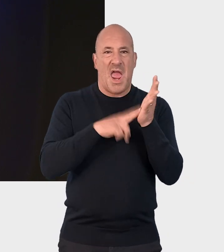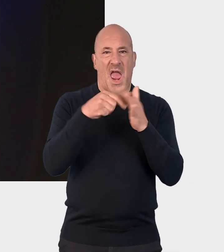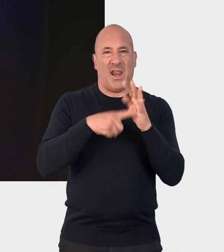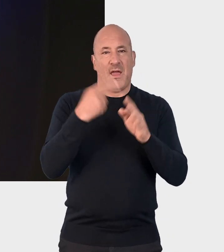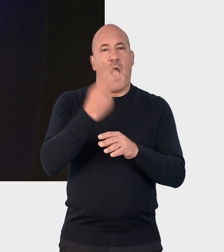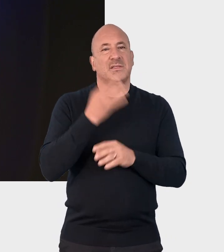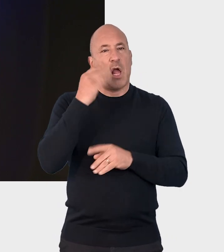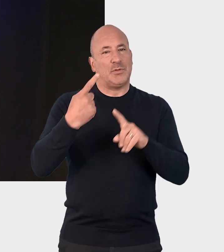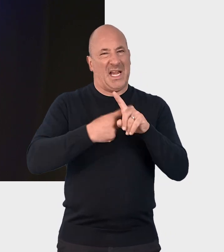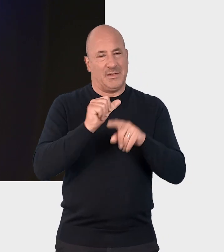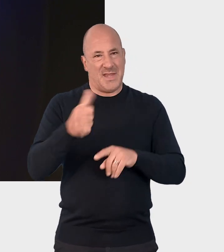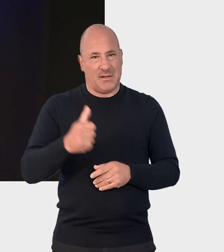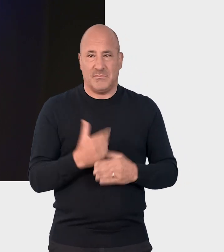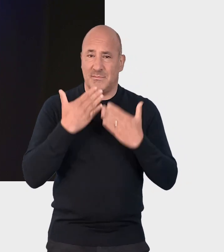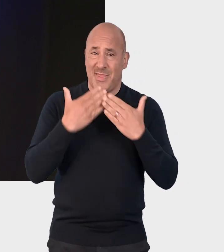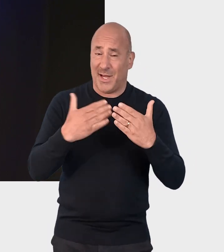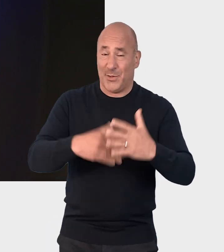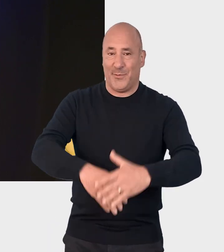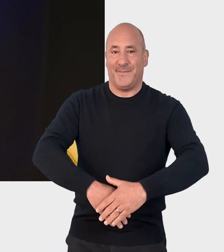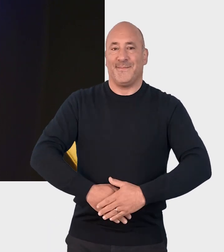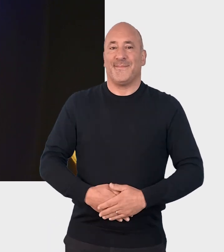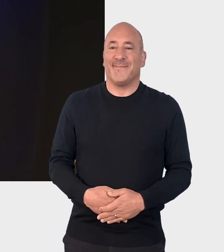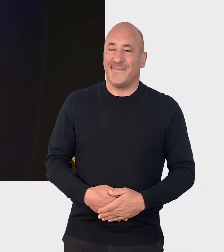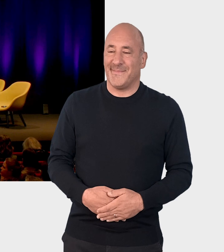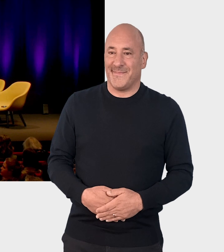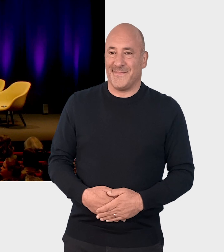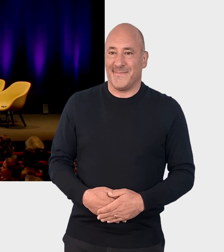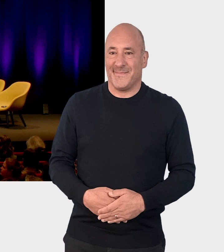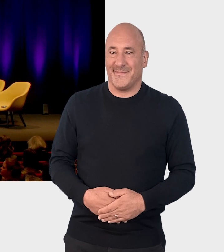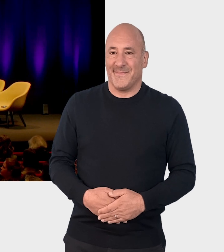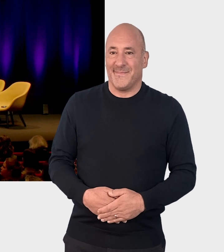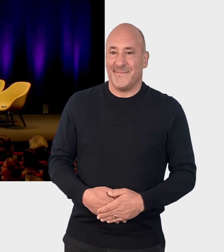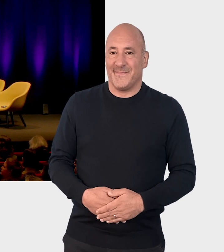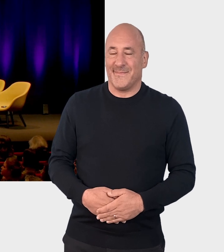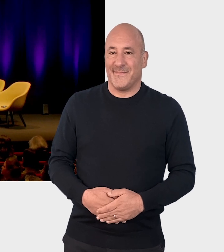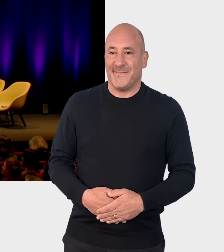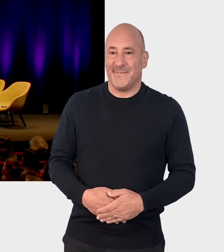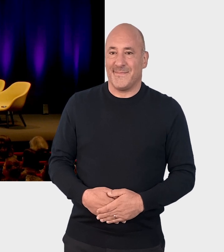by Darren Henley from Arts Council England. Thank you. Paul.